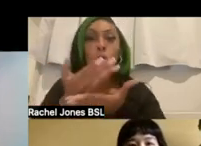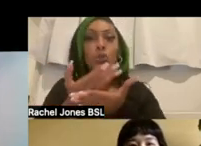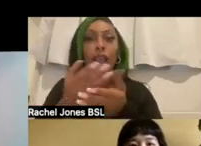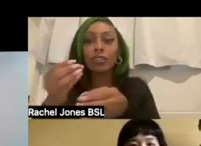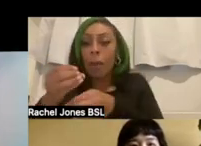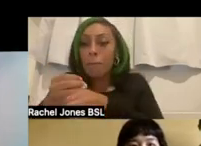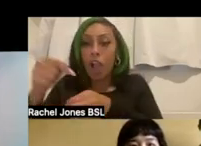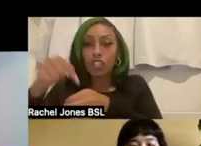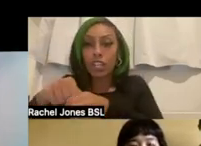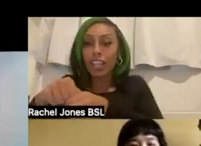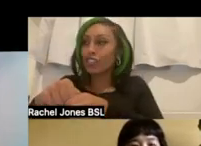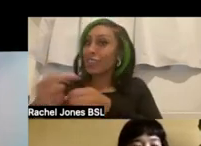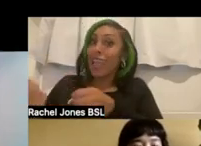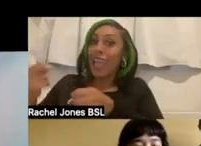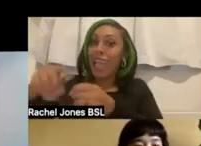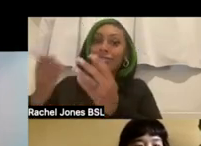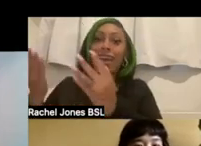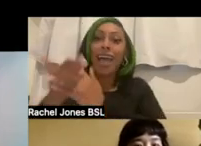a renewed discourse of